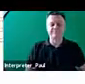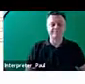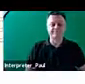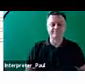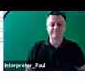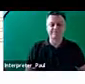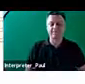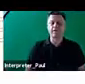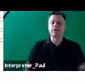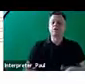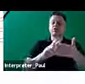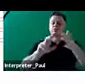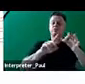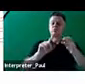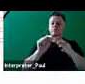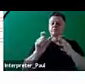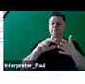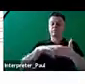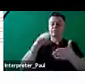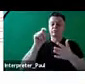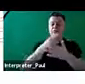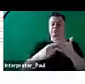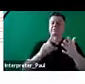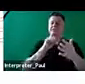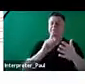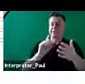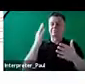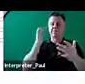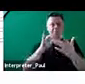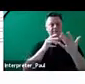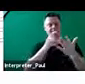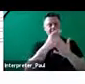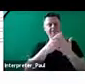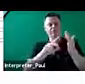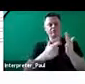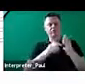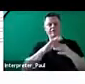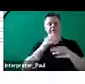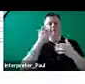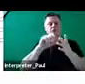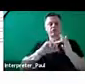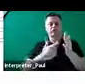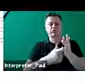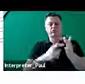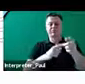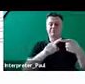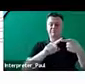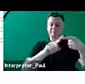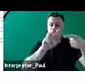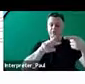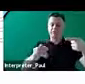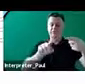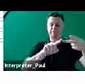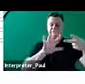So the question is what percent of students with a disability said that they did consult the disability officer about careers? 33%,